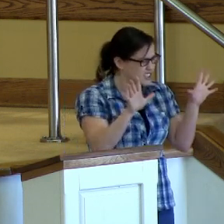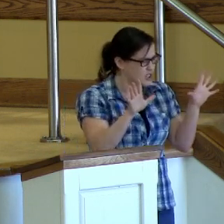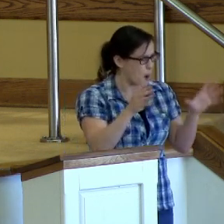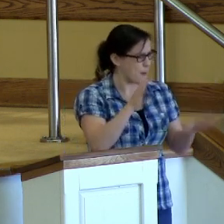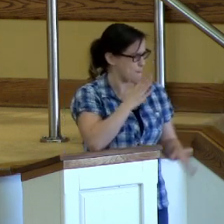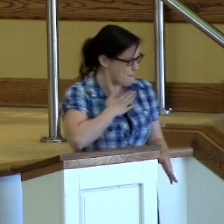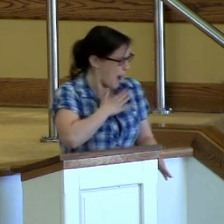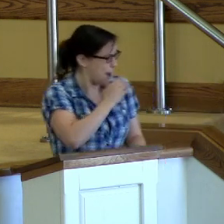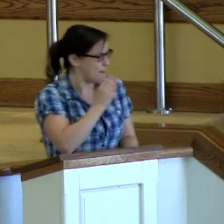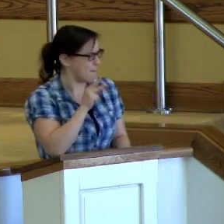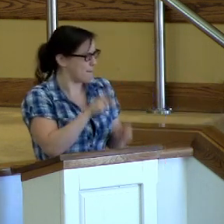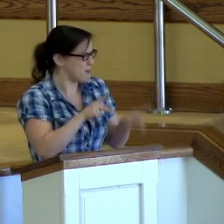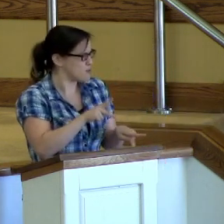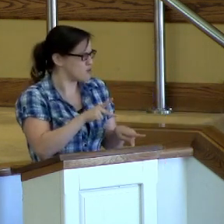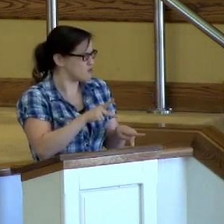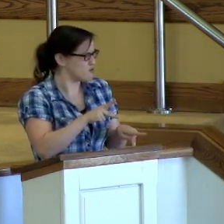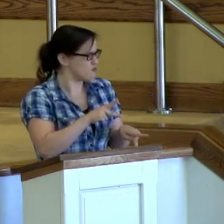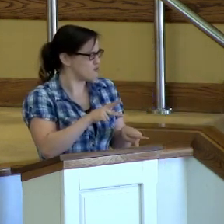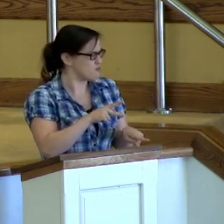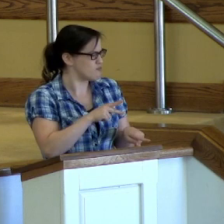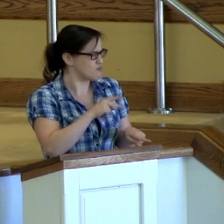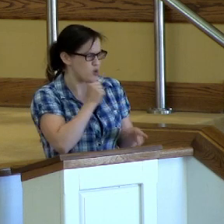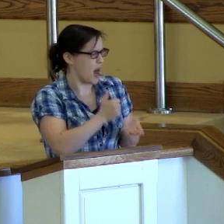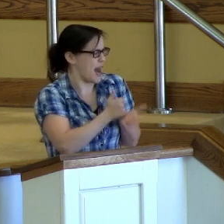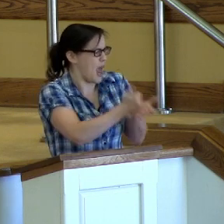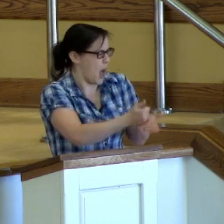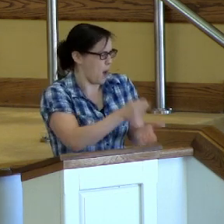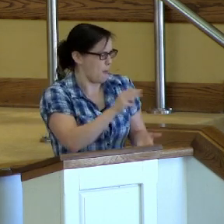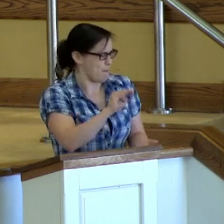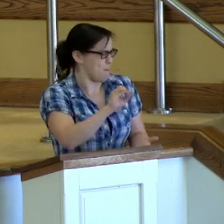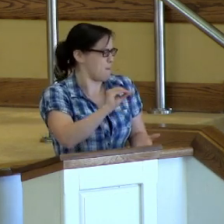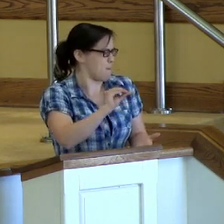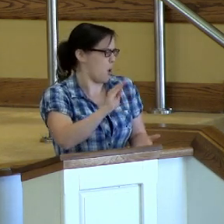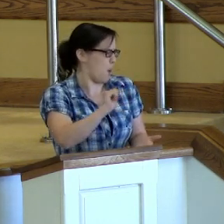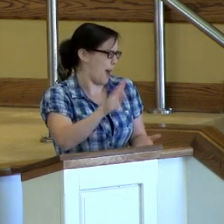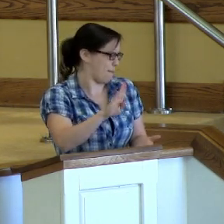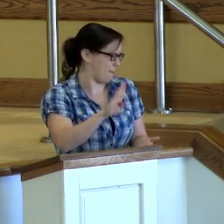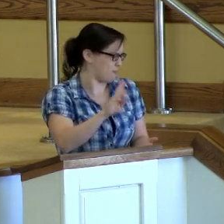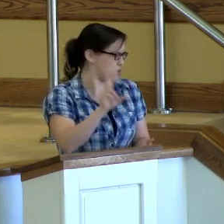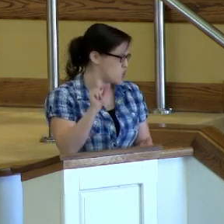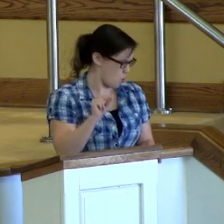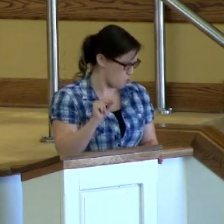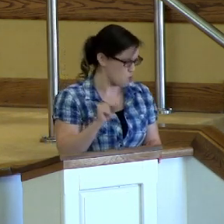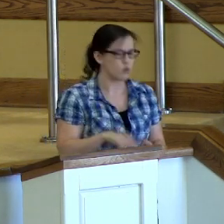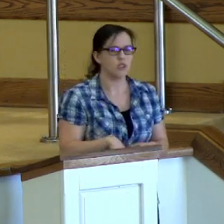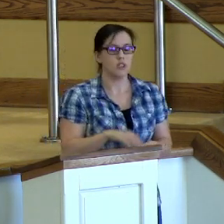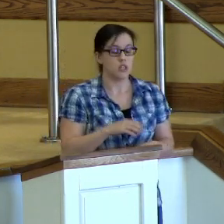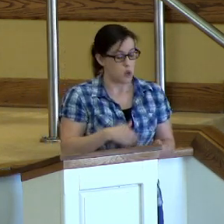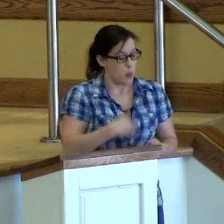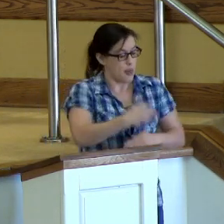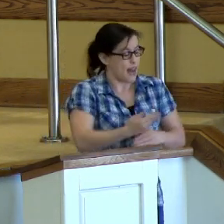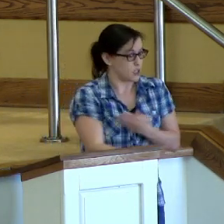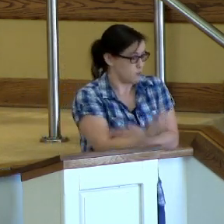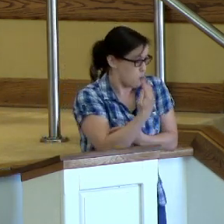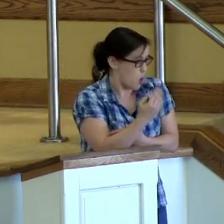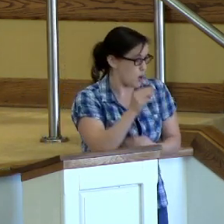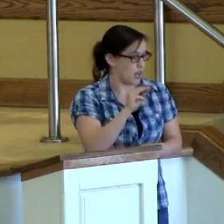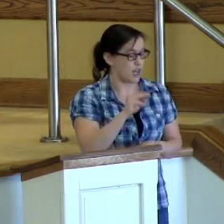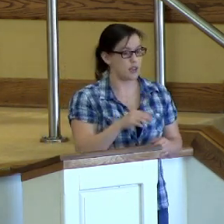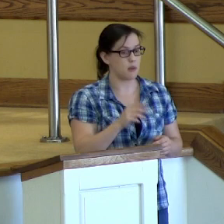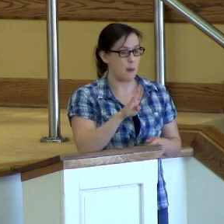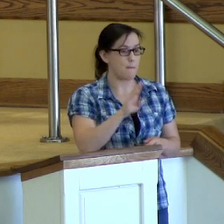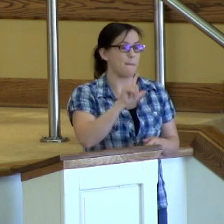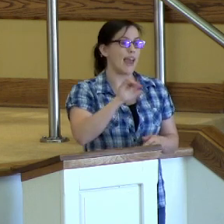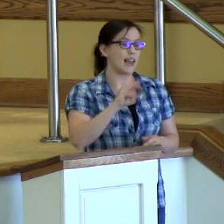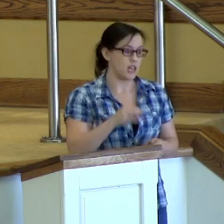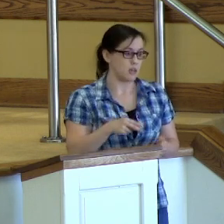you're not to do this. And so Balaam rose up in the morning, and he said unto the princes of Balak, get you into your